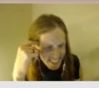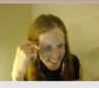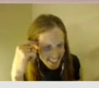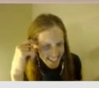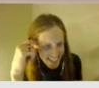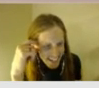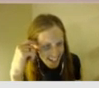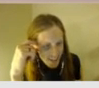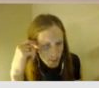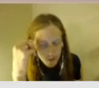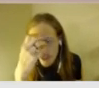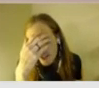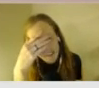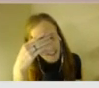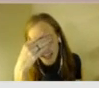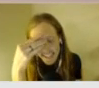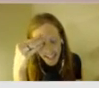much. So what